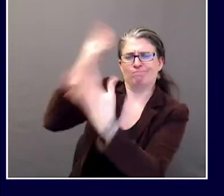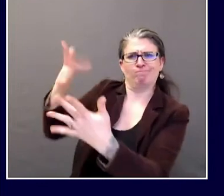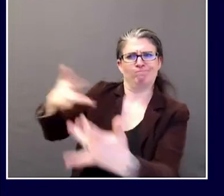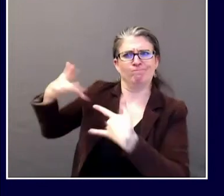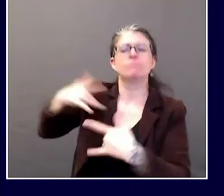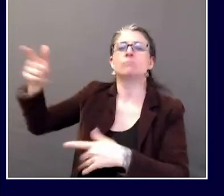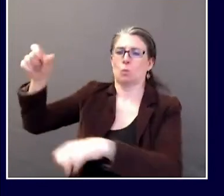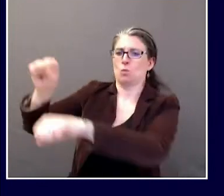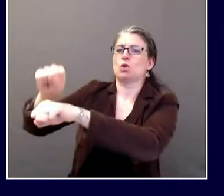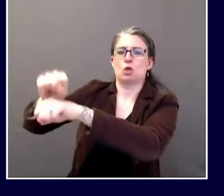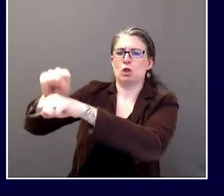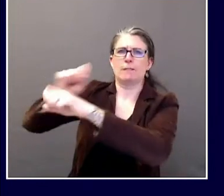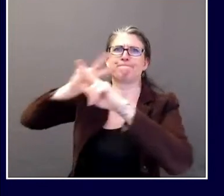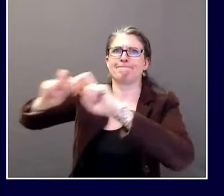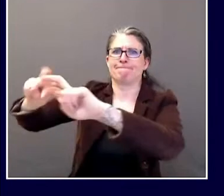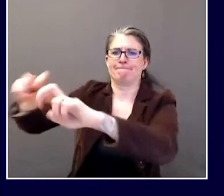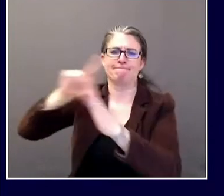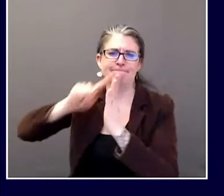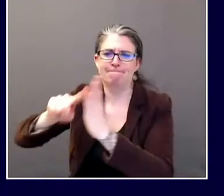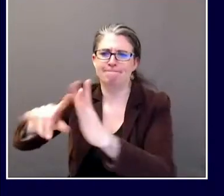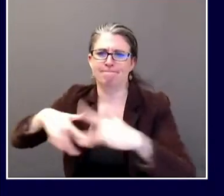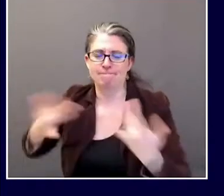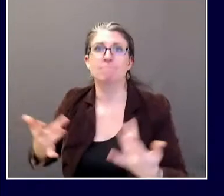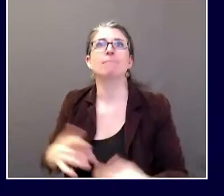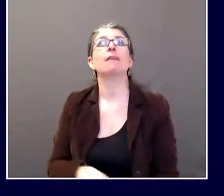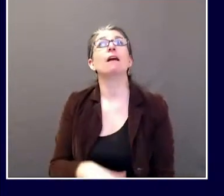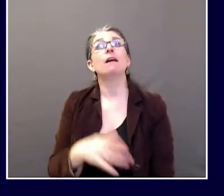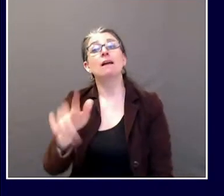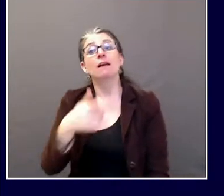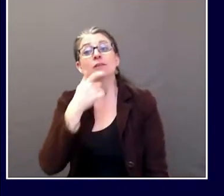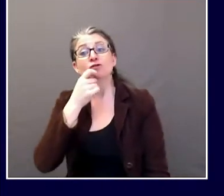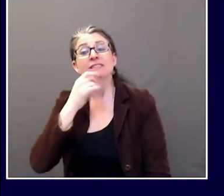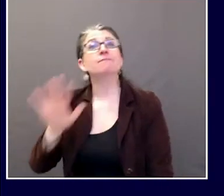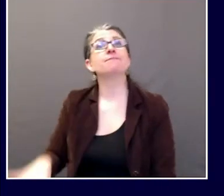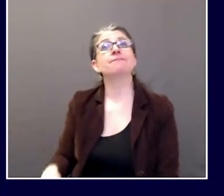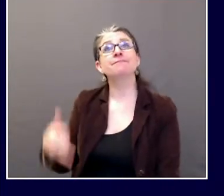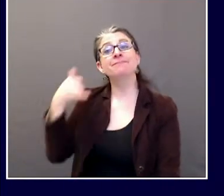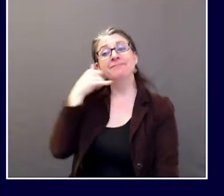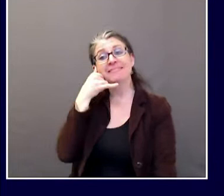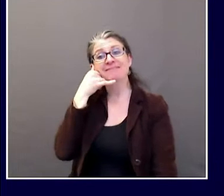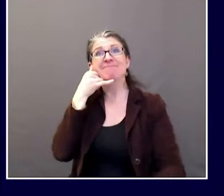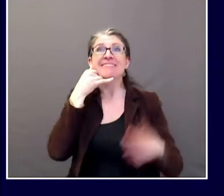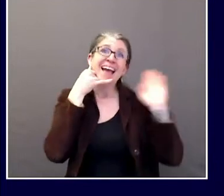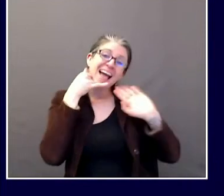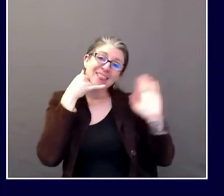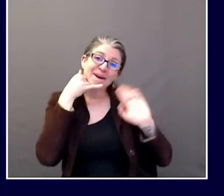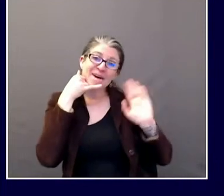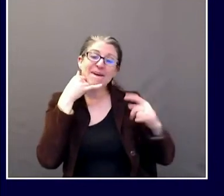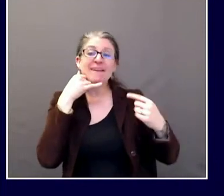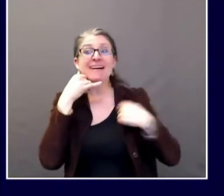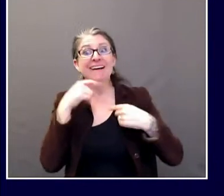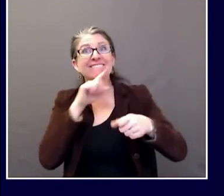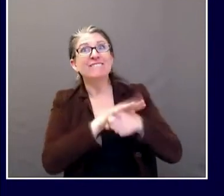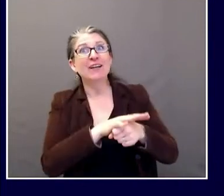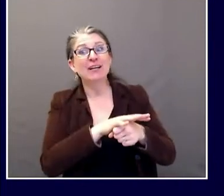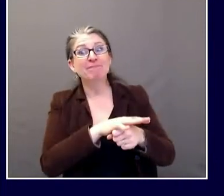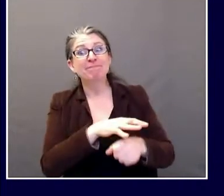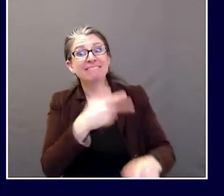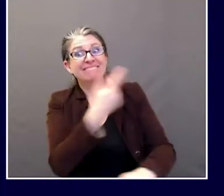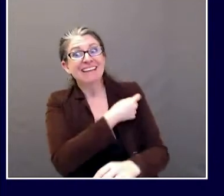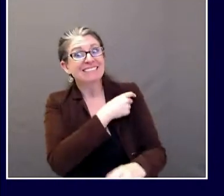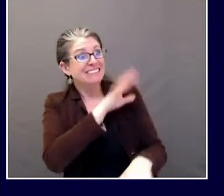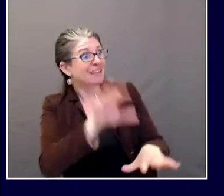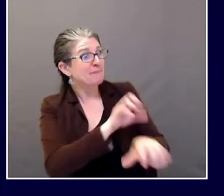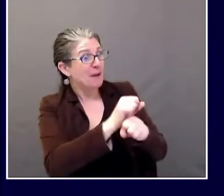to confirm, which again plays on people's hopes that they already have a place in line. And it's really,